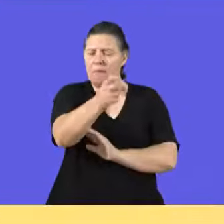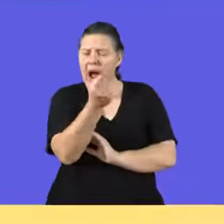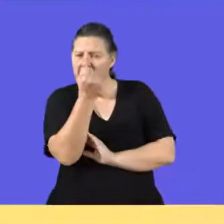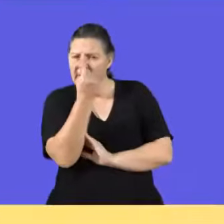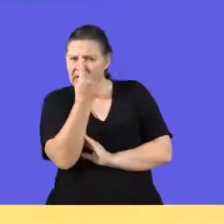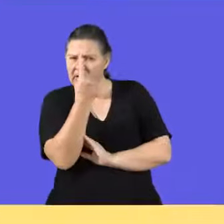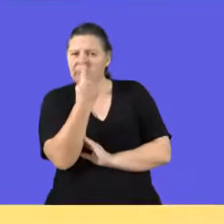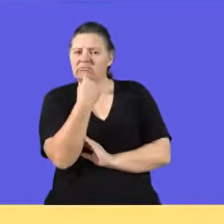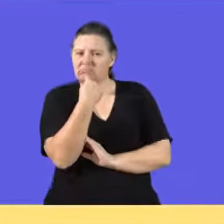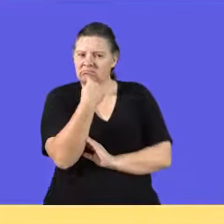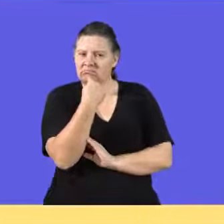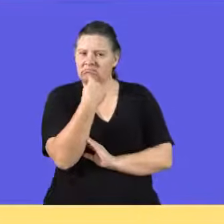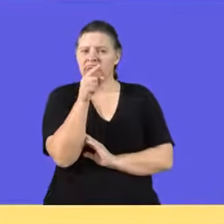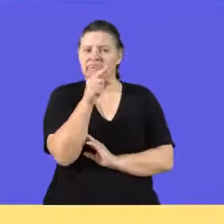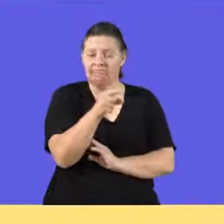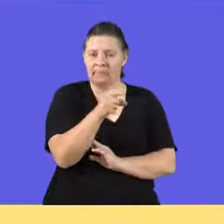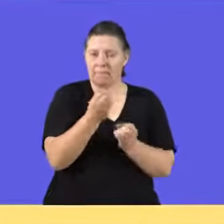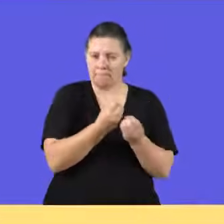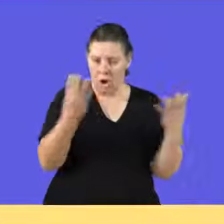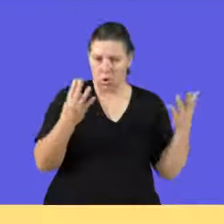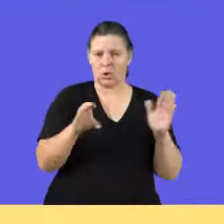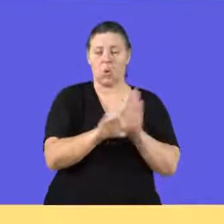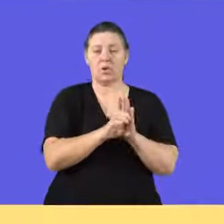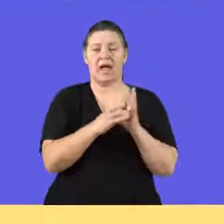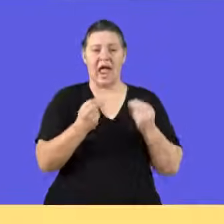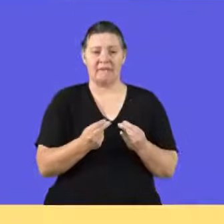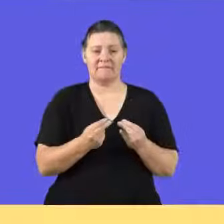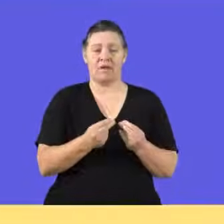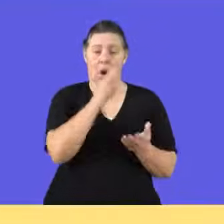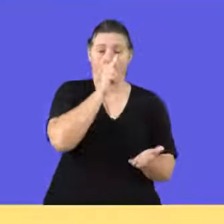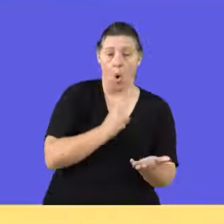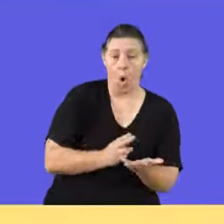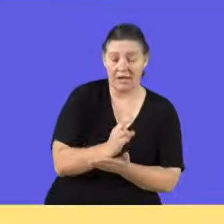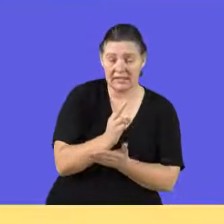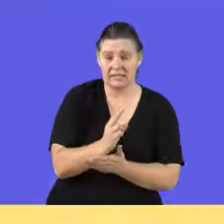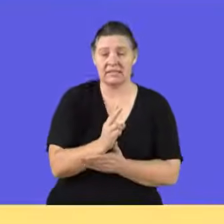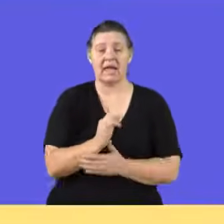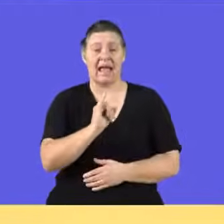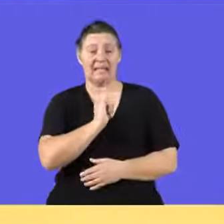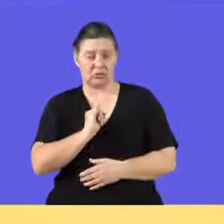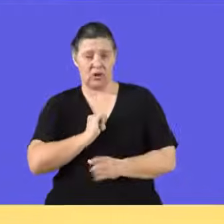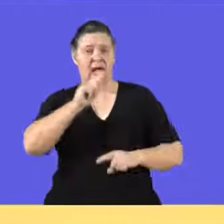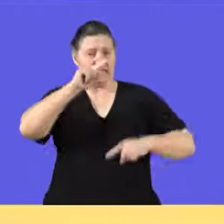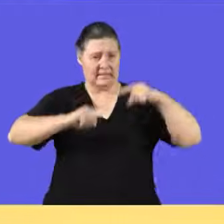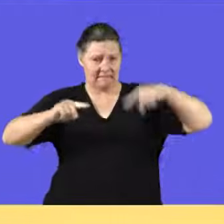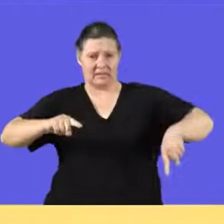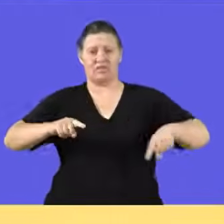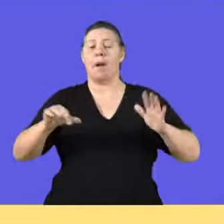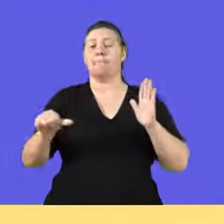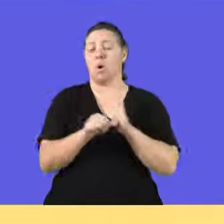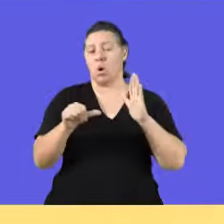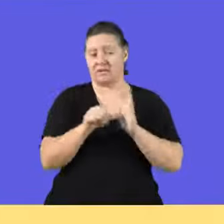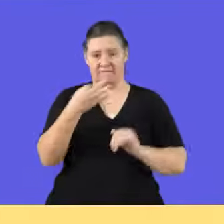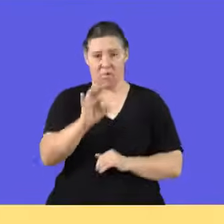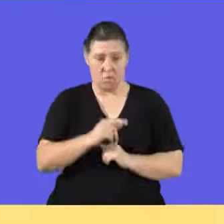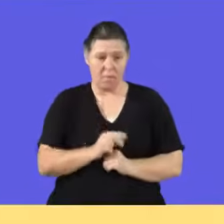ethics, you will then understand that most codes will value honesty, integrity, as well as